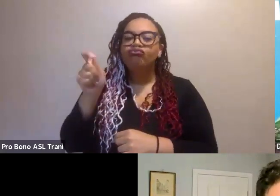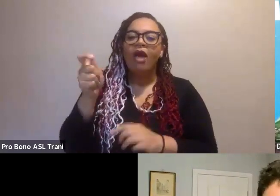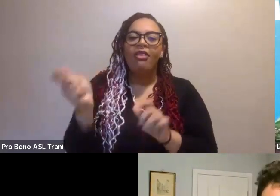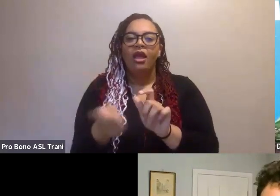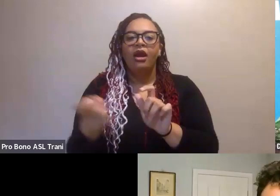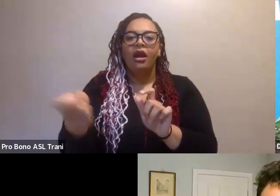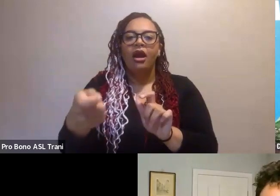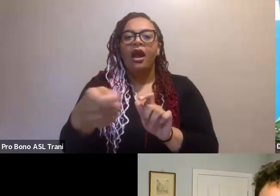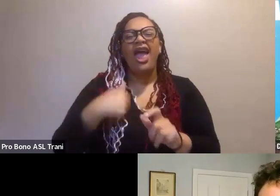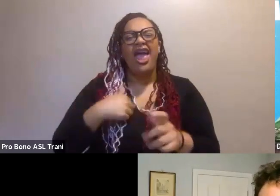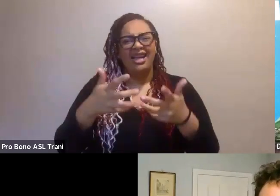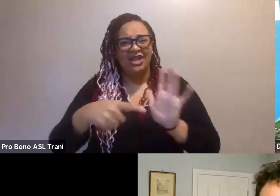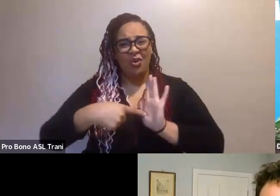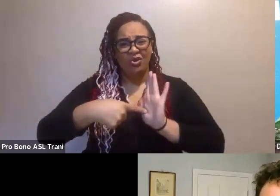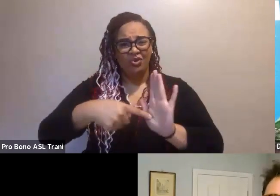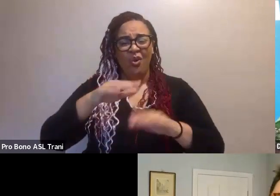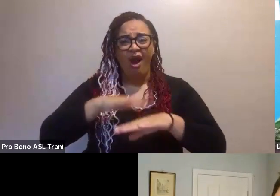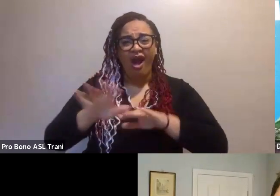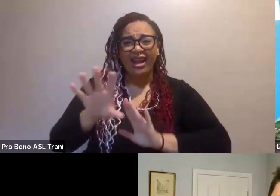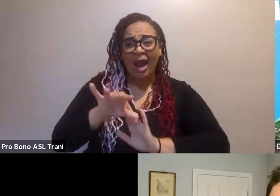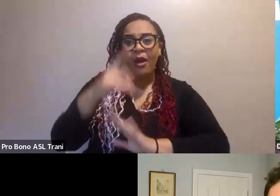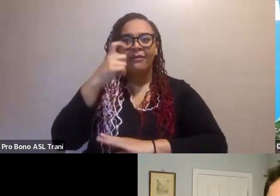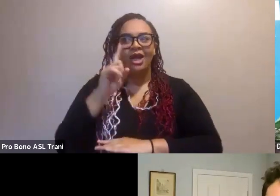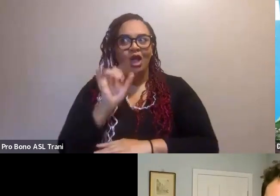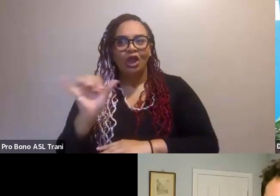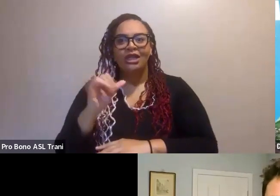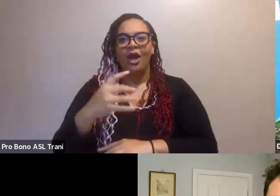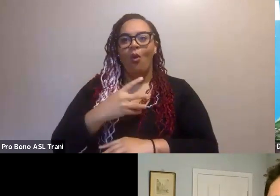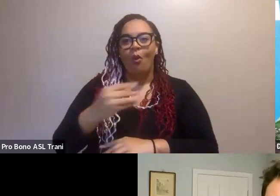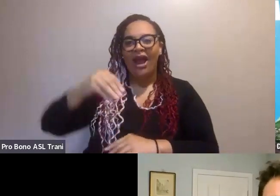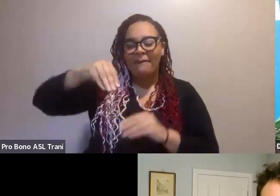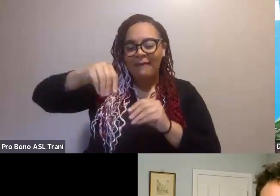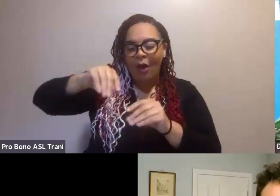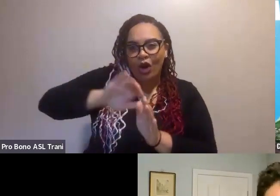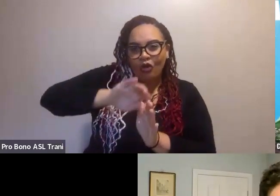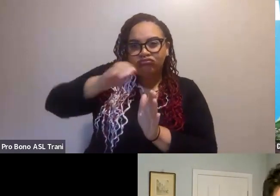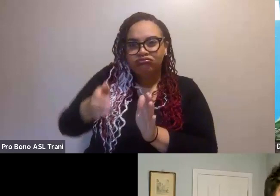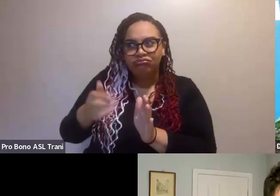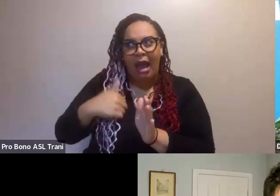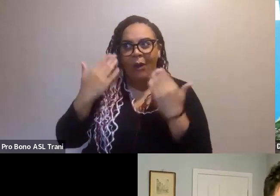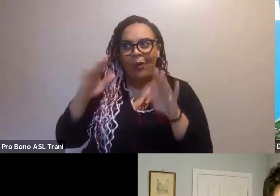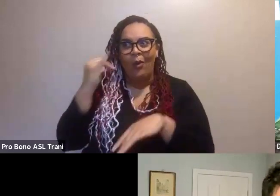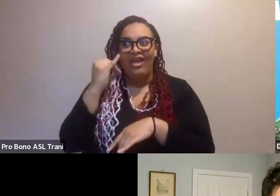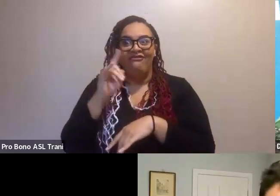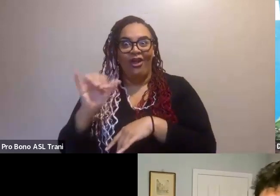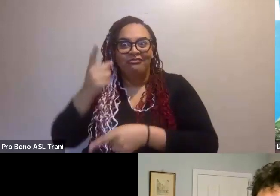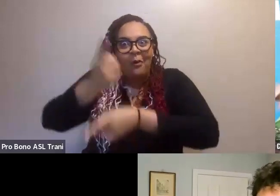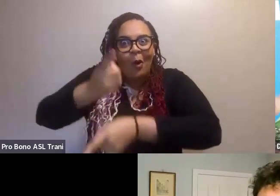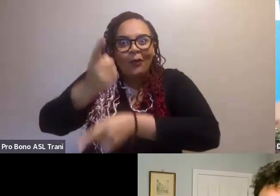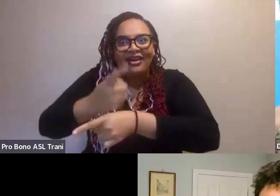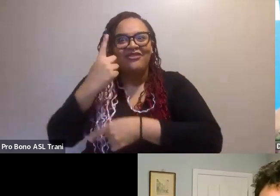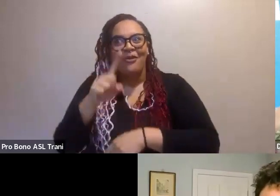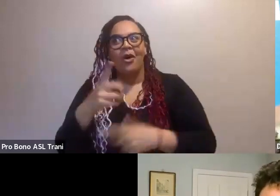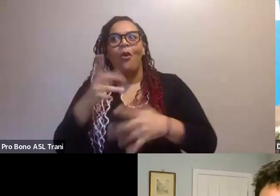camera because it looks like a white powder pile. So I don't know if it looks appropriate for for what it